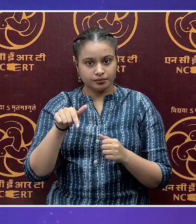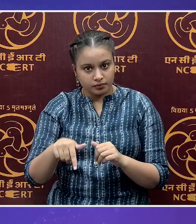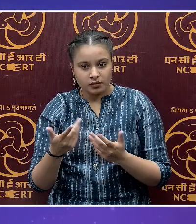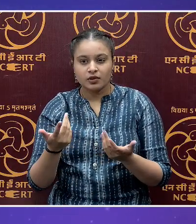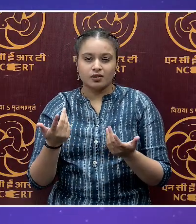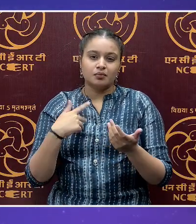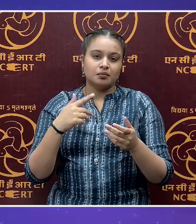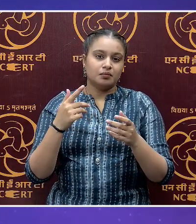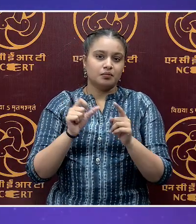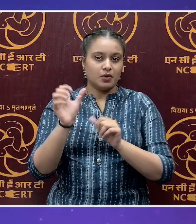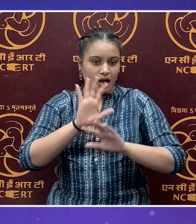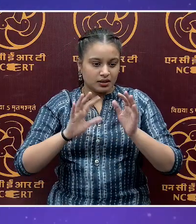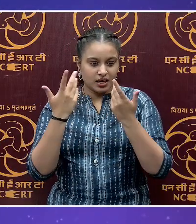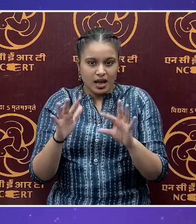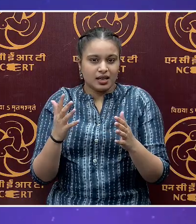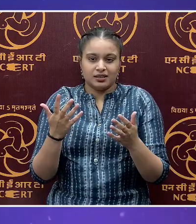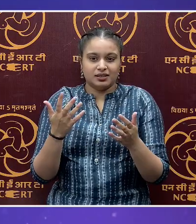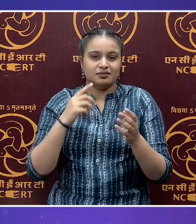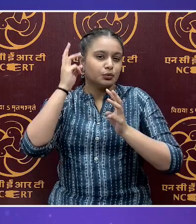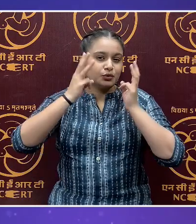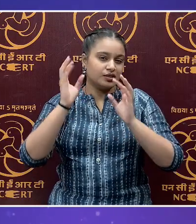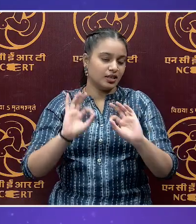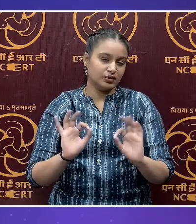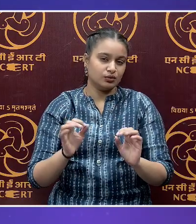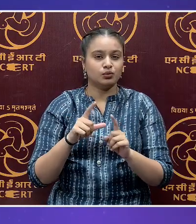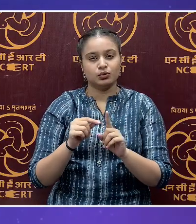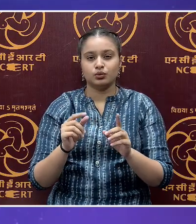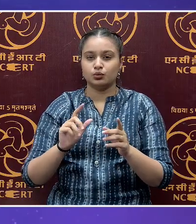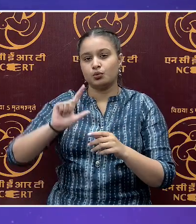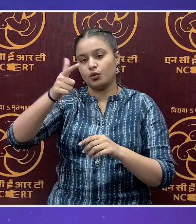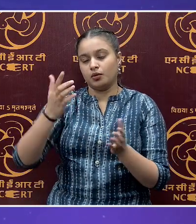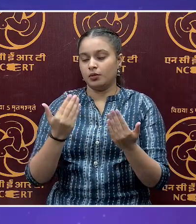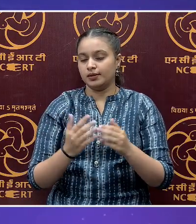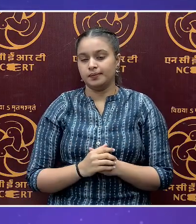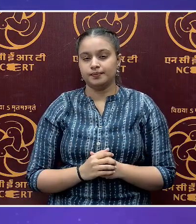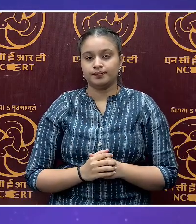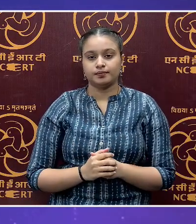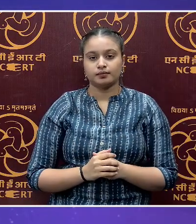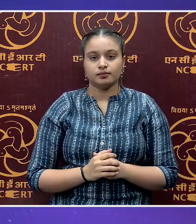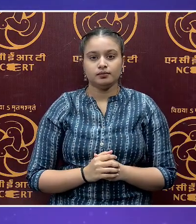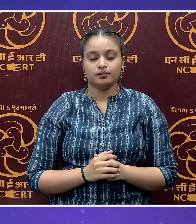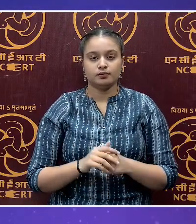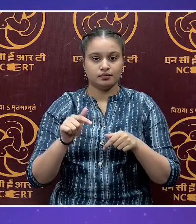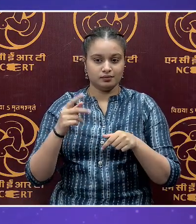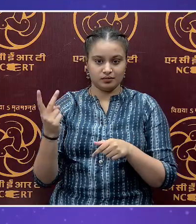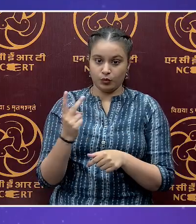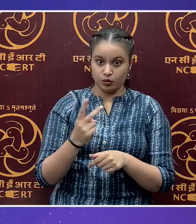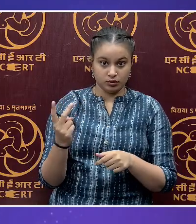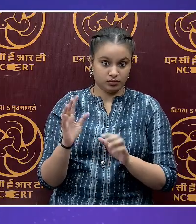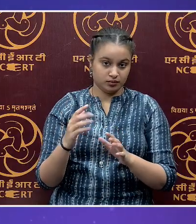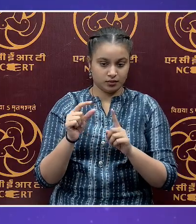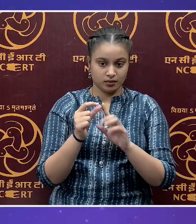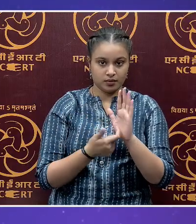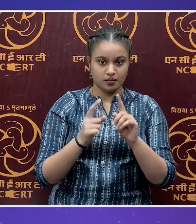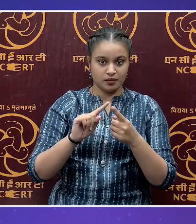activity. User do not take any kind of tension for this authorization token. Yeah. Yeah. And sir, ma'am, we all know that PRASHAST is a